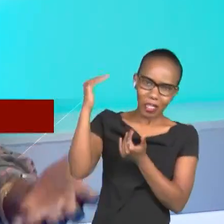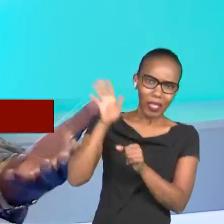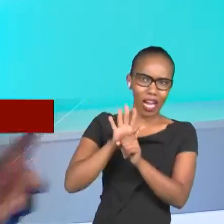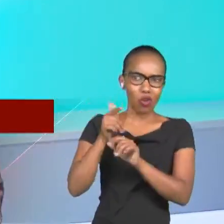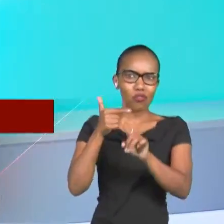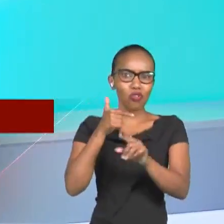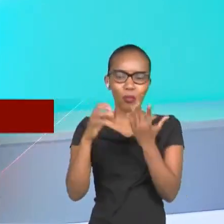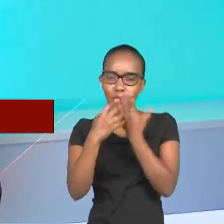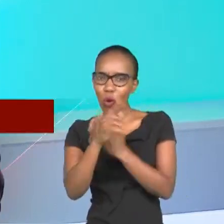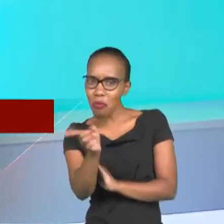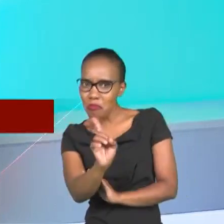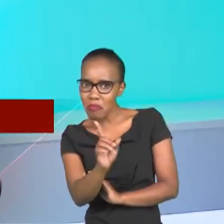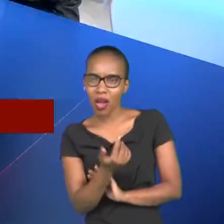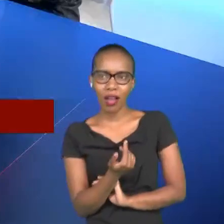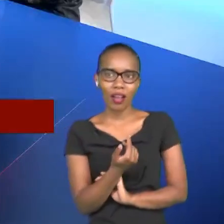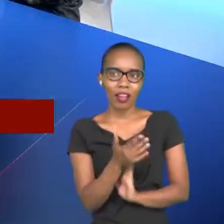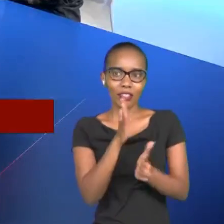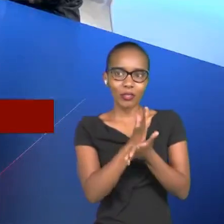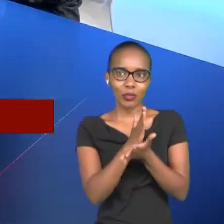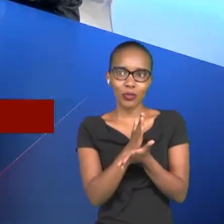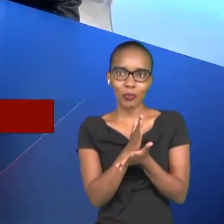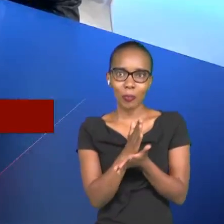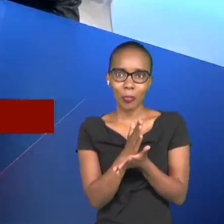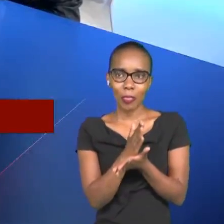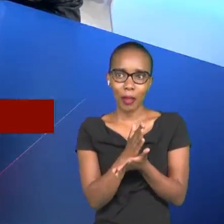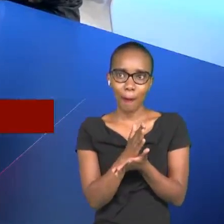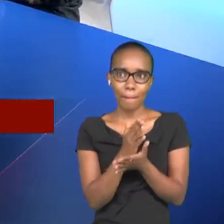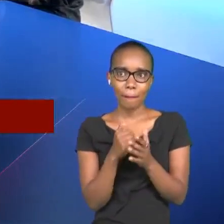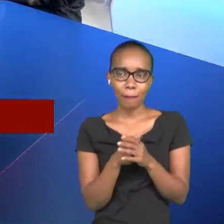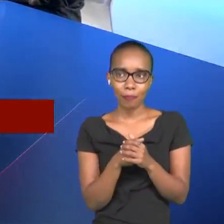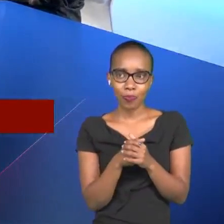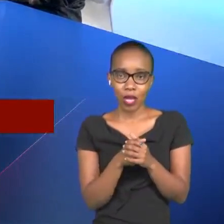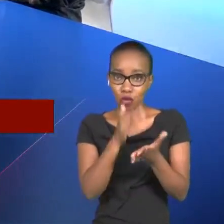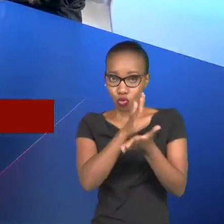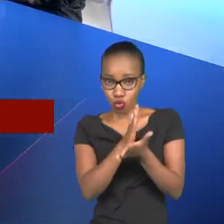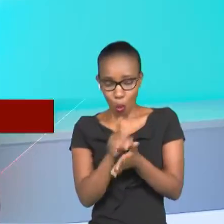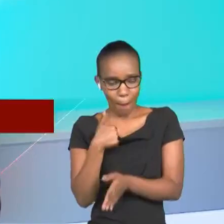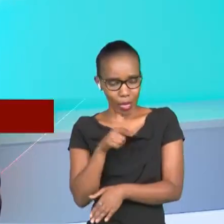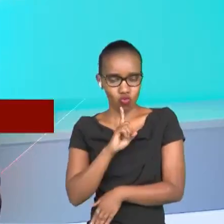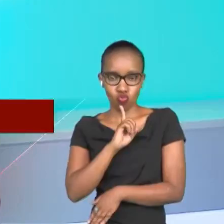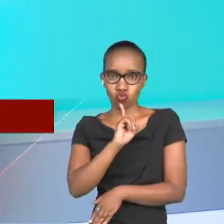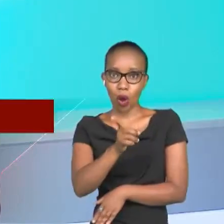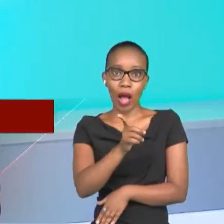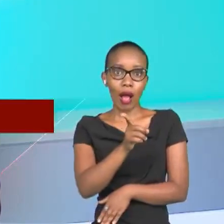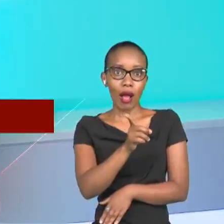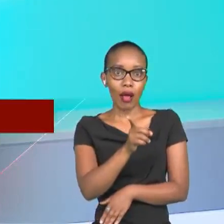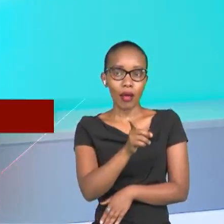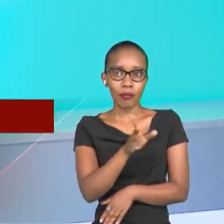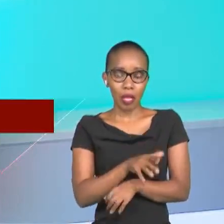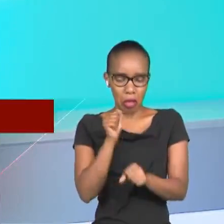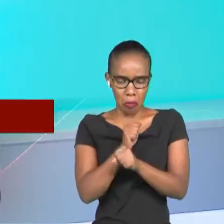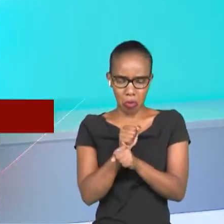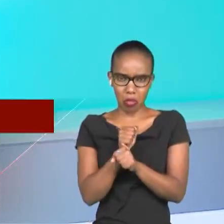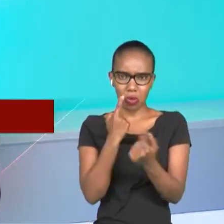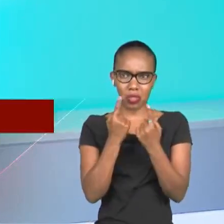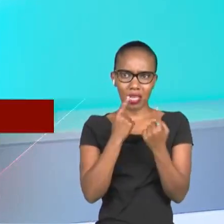you're saying Sonko's impeachment was long overdue? I can say, let me tell you, I can tell you for sure, I cannot stand here to say